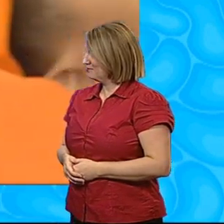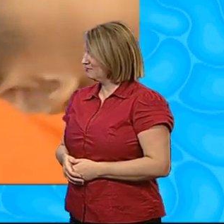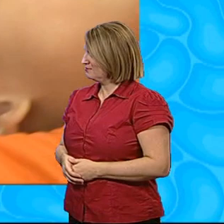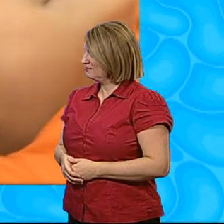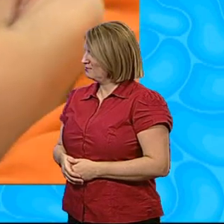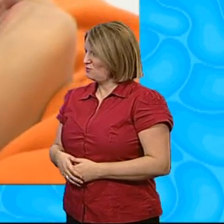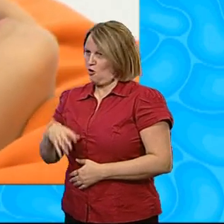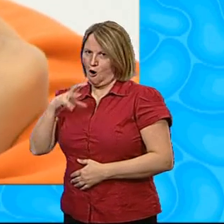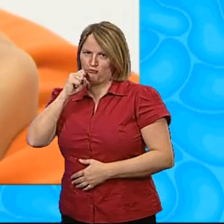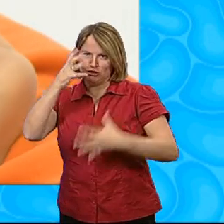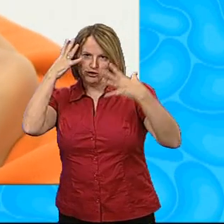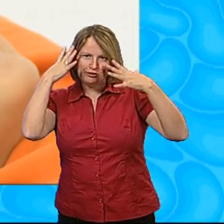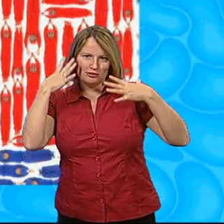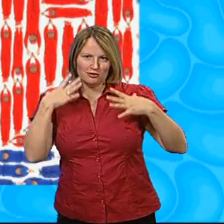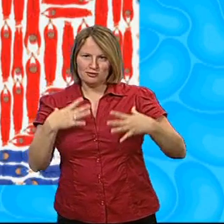I'm orange.